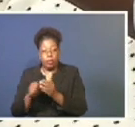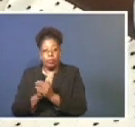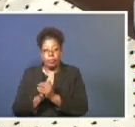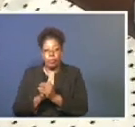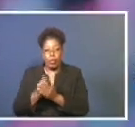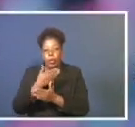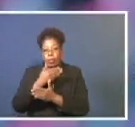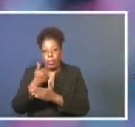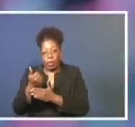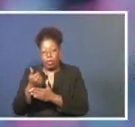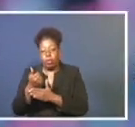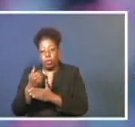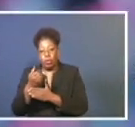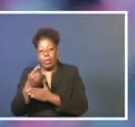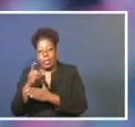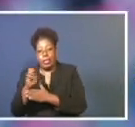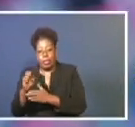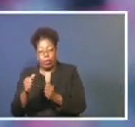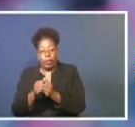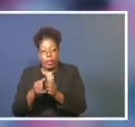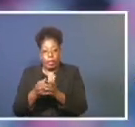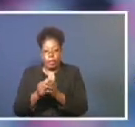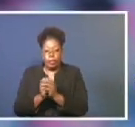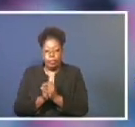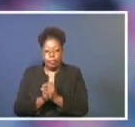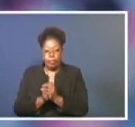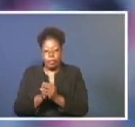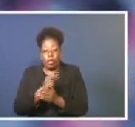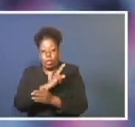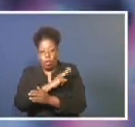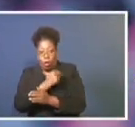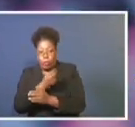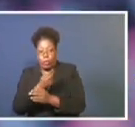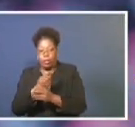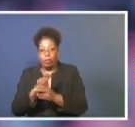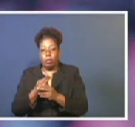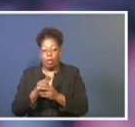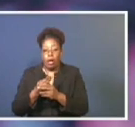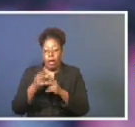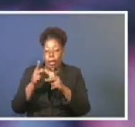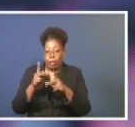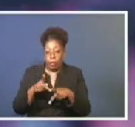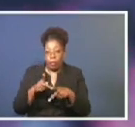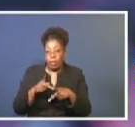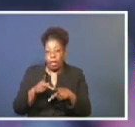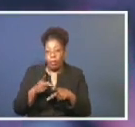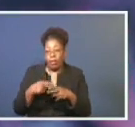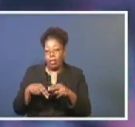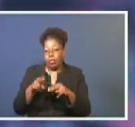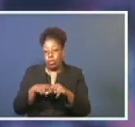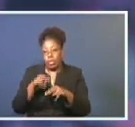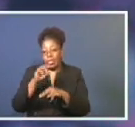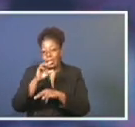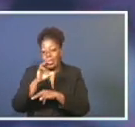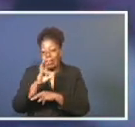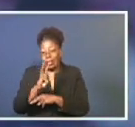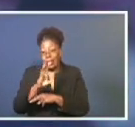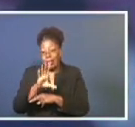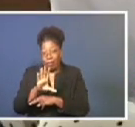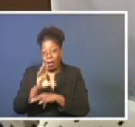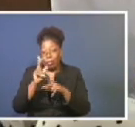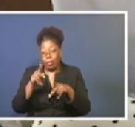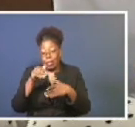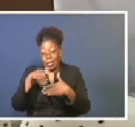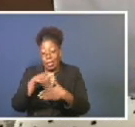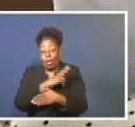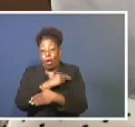position to deal with it. COVID-19 hospitalizations are once again on the rise, with Dr. Darville sharing 55 patients are in hospital with the